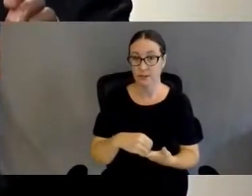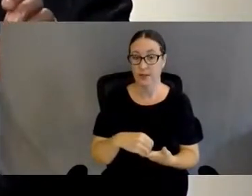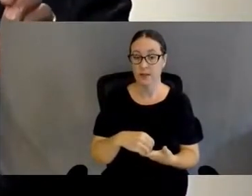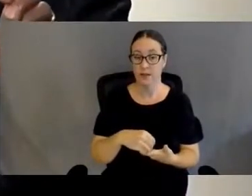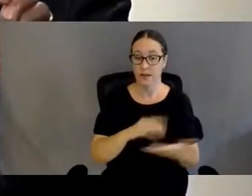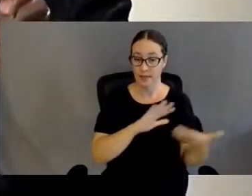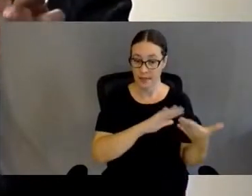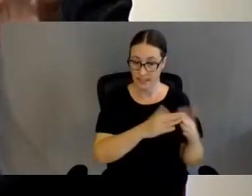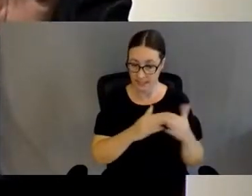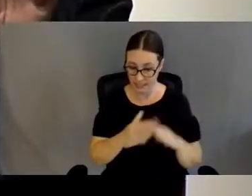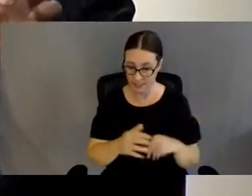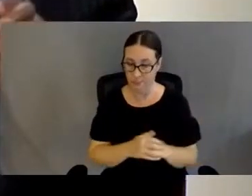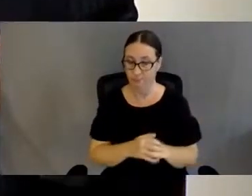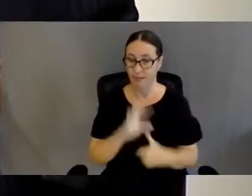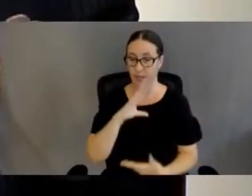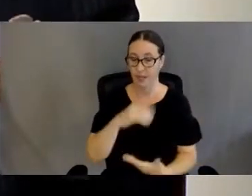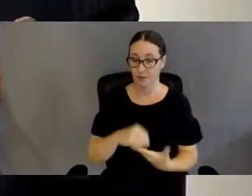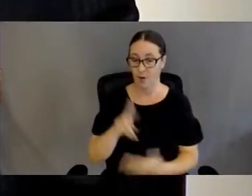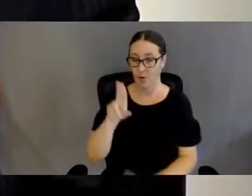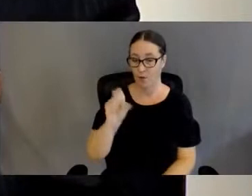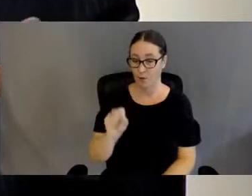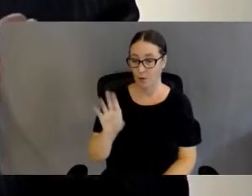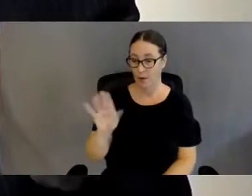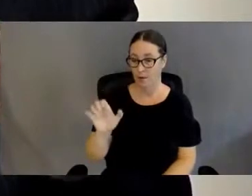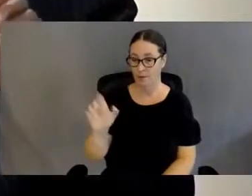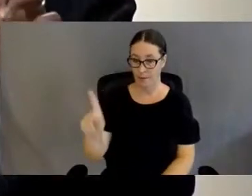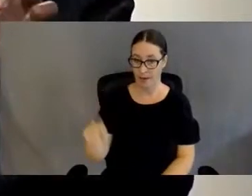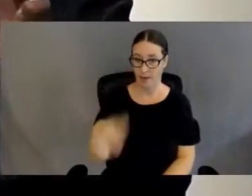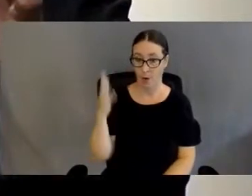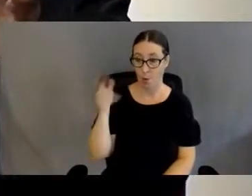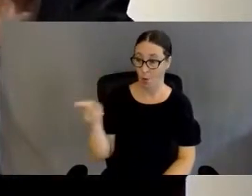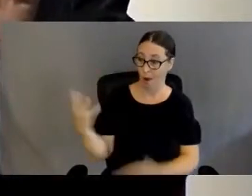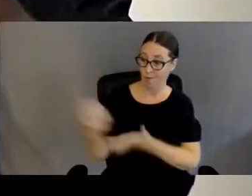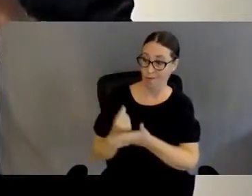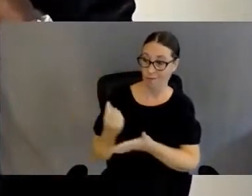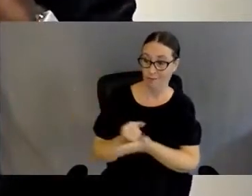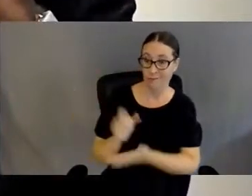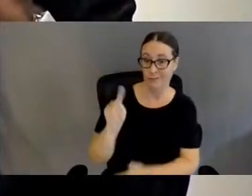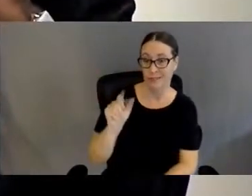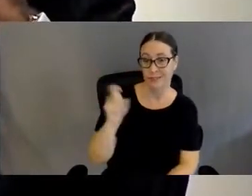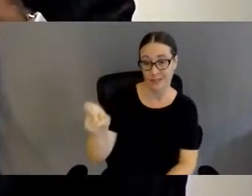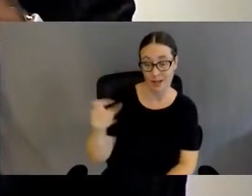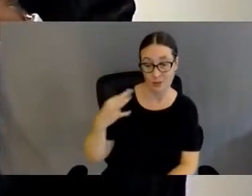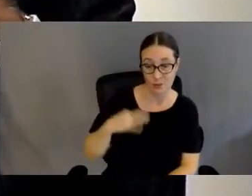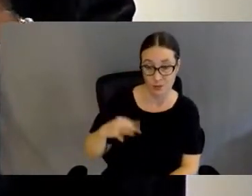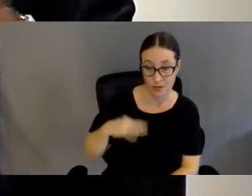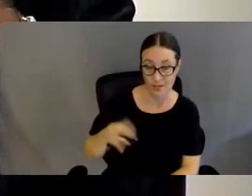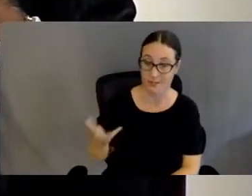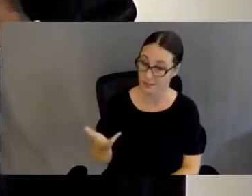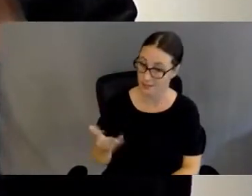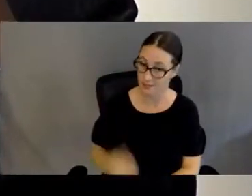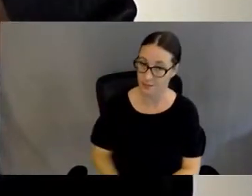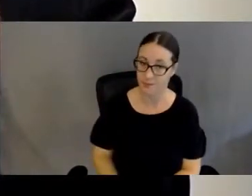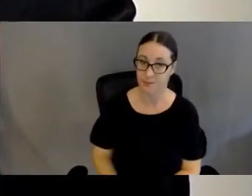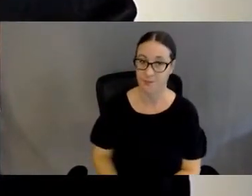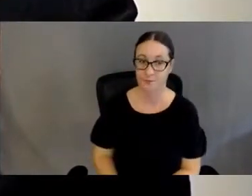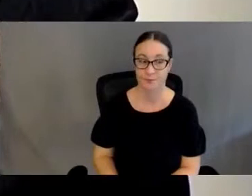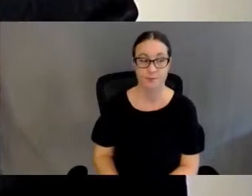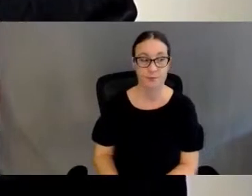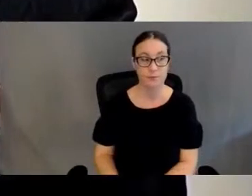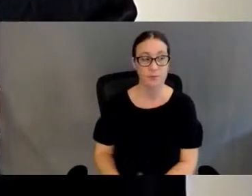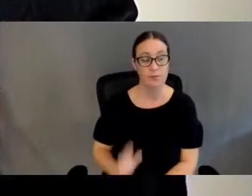involved U.S. Bank, because they took advantage of the tax credits. But here's what our